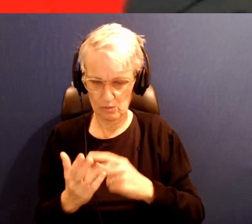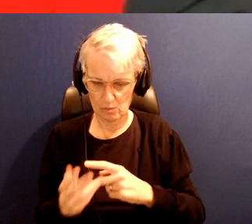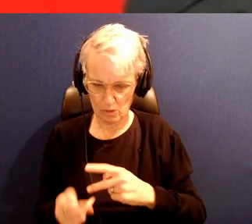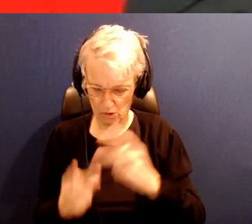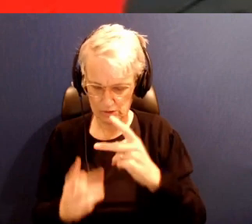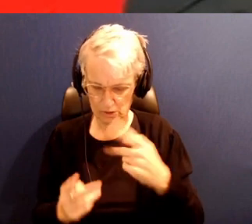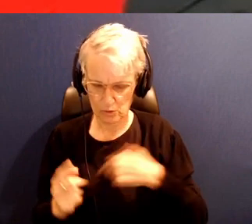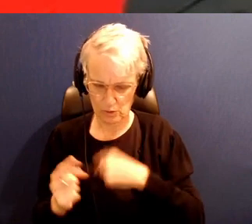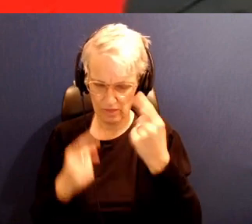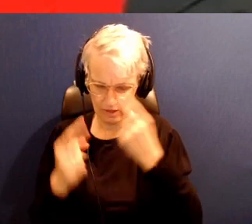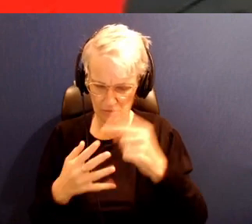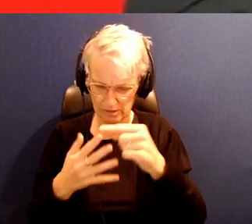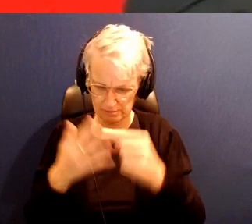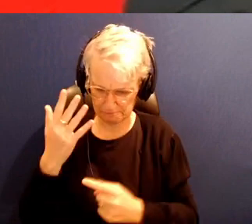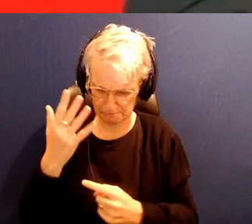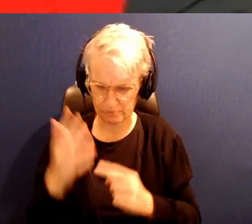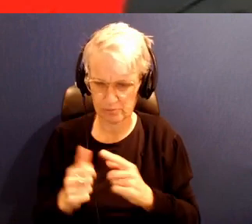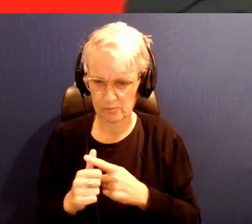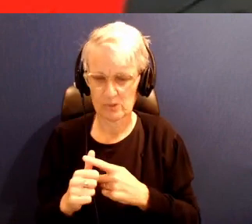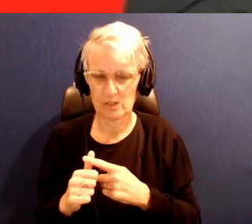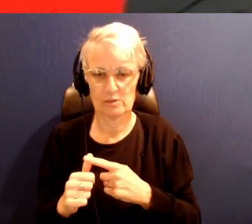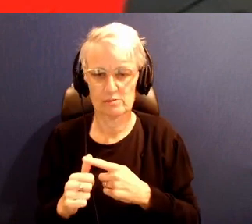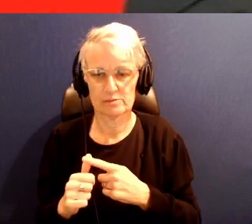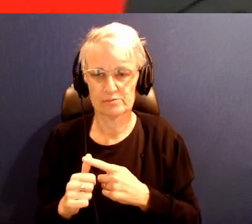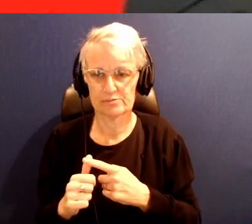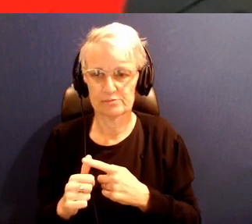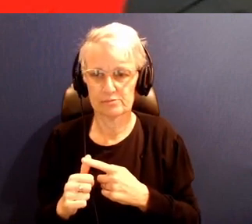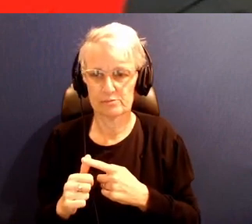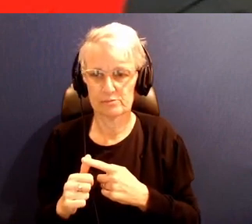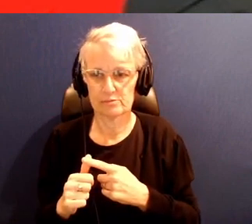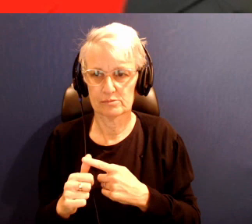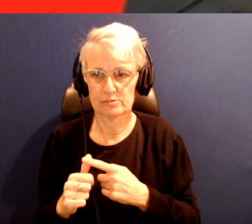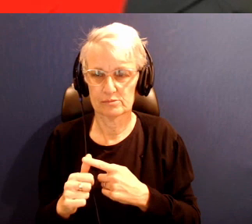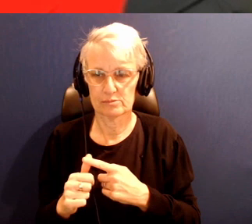into considerations the following elements.